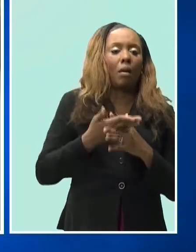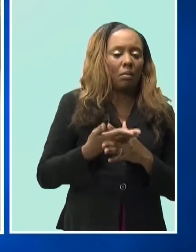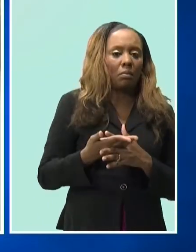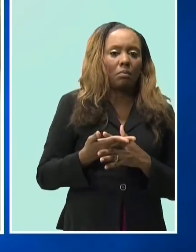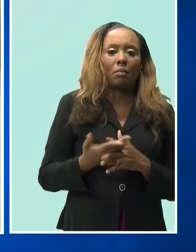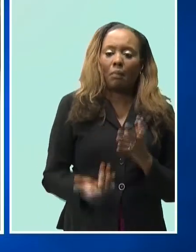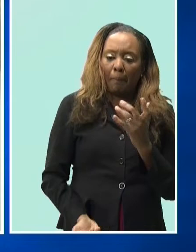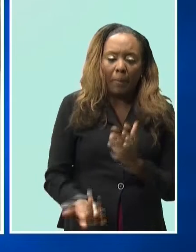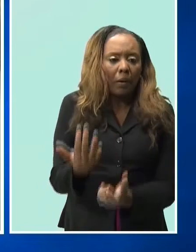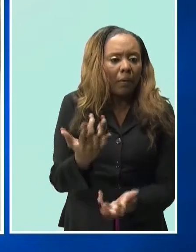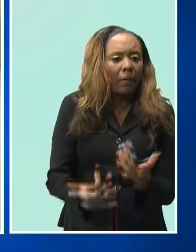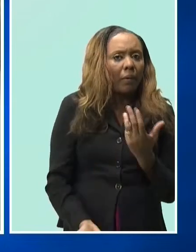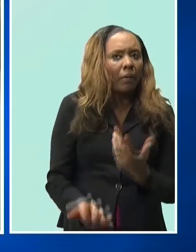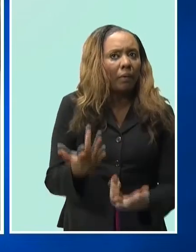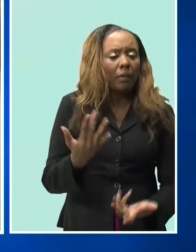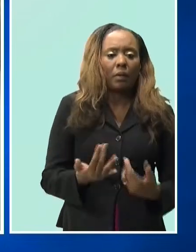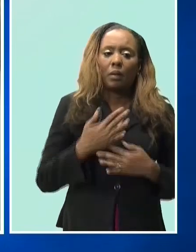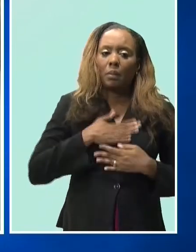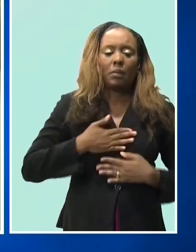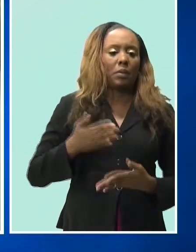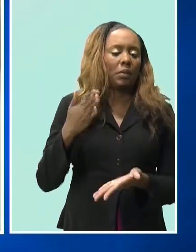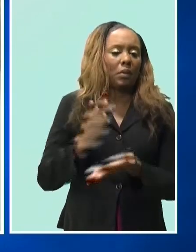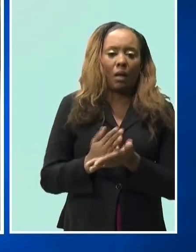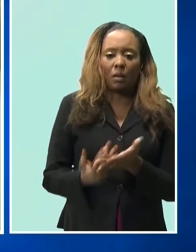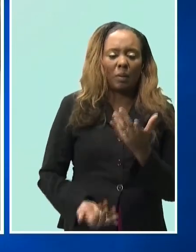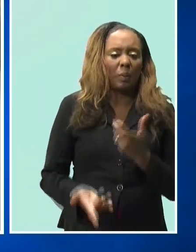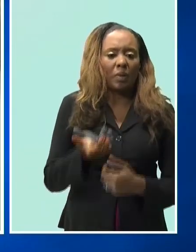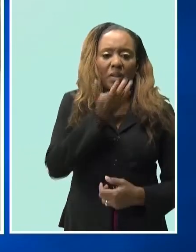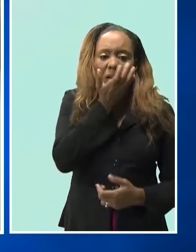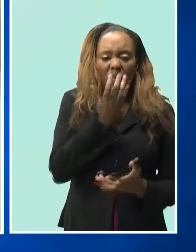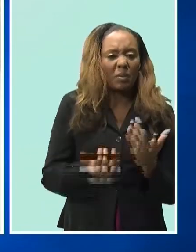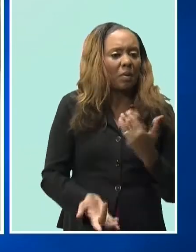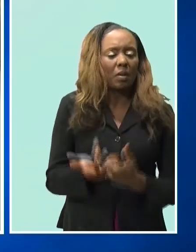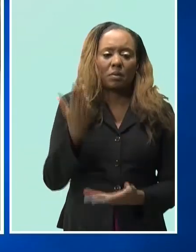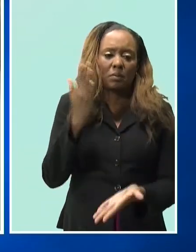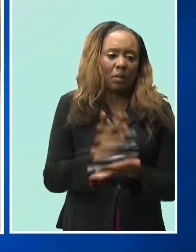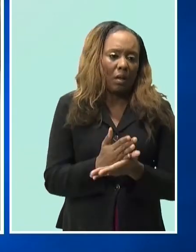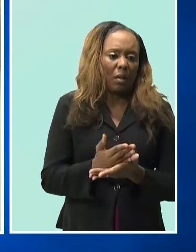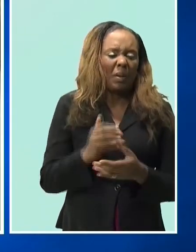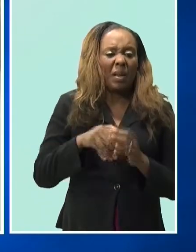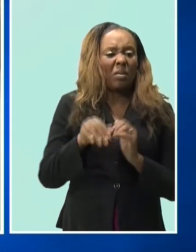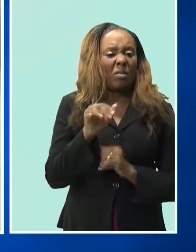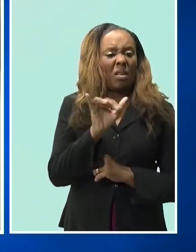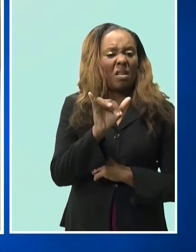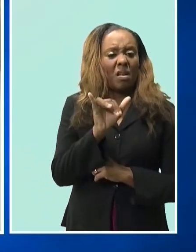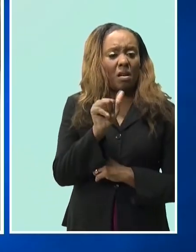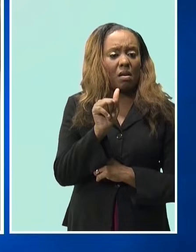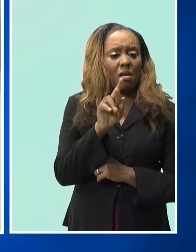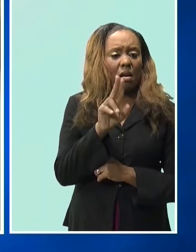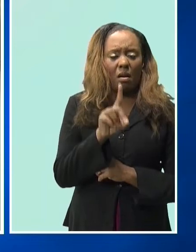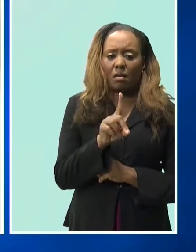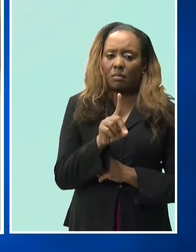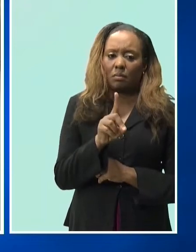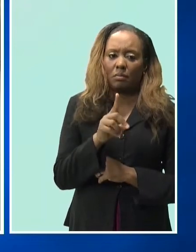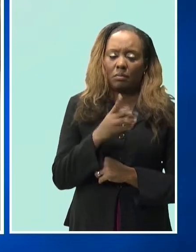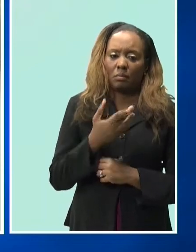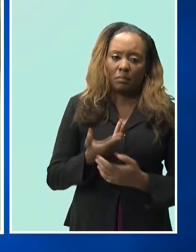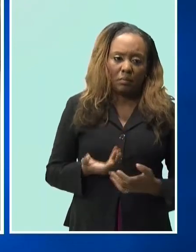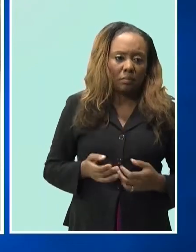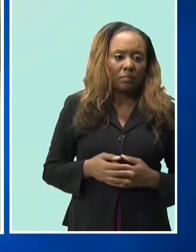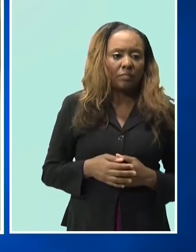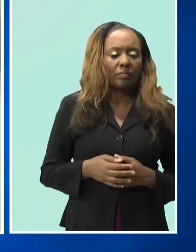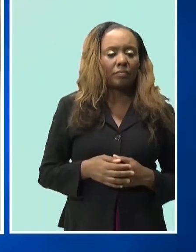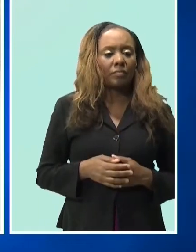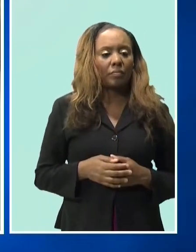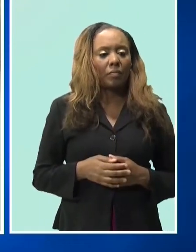this practice, from burning rubbish indiscriminately in their yard or anywhere else. Alternative means